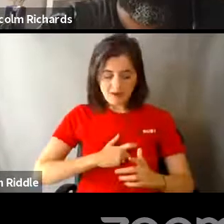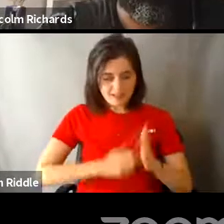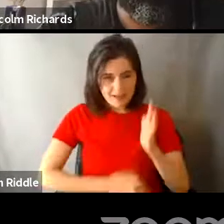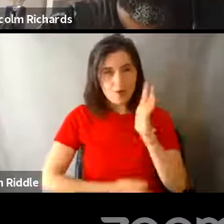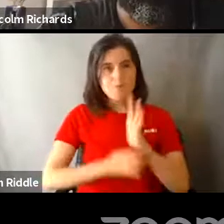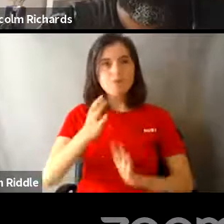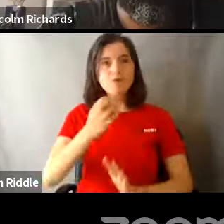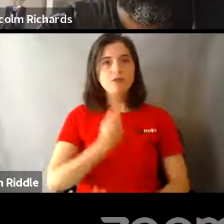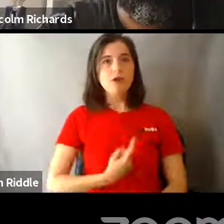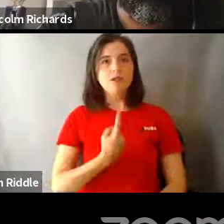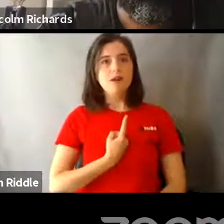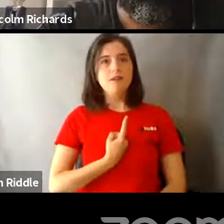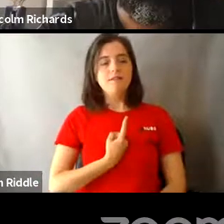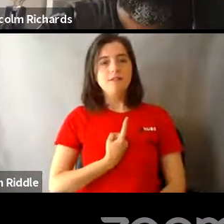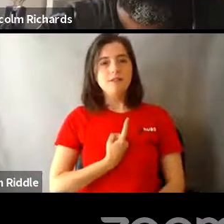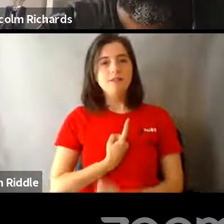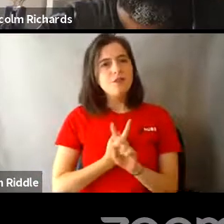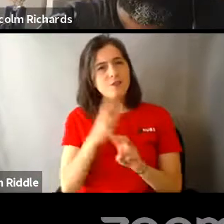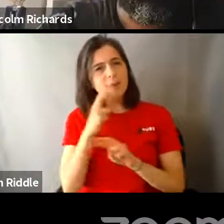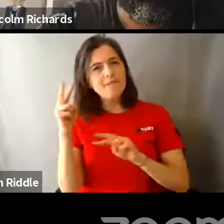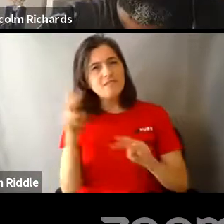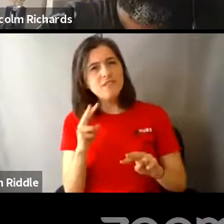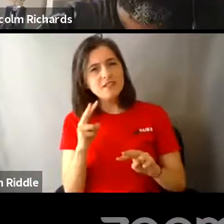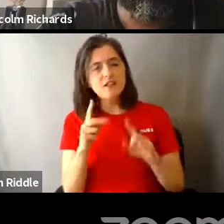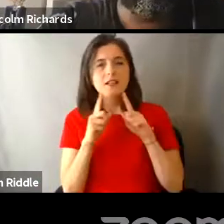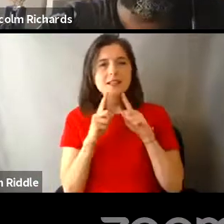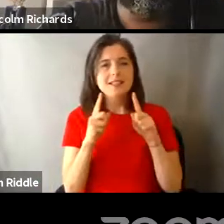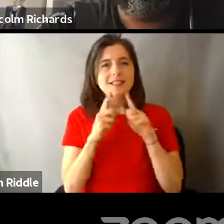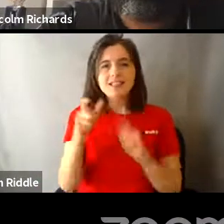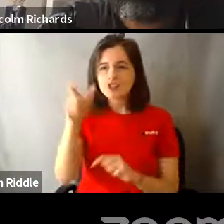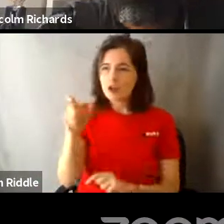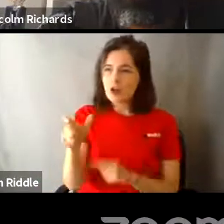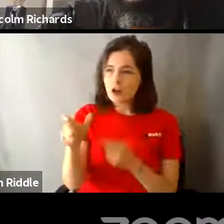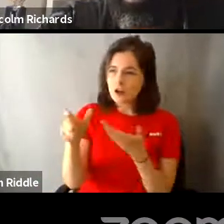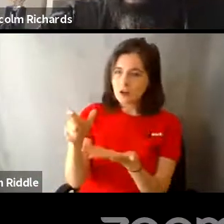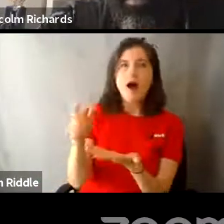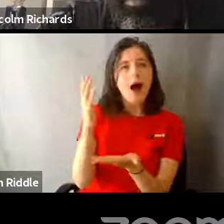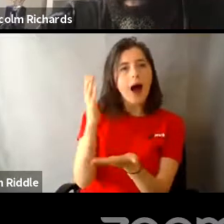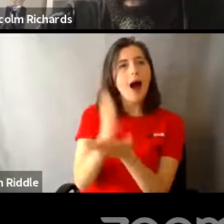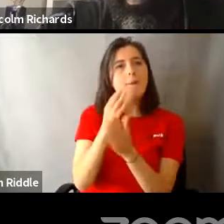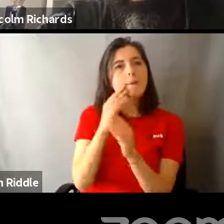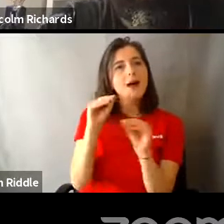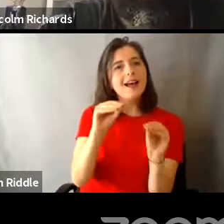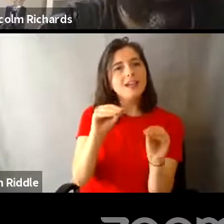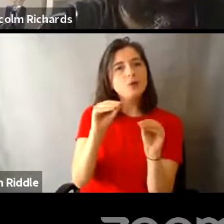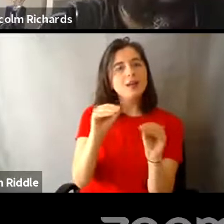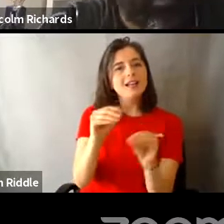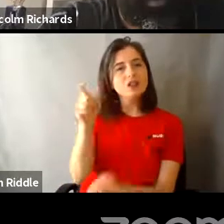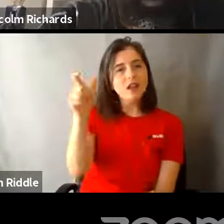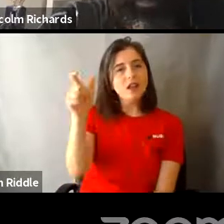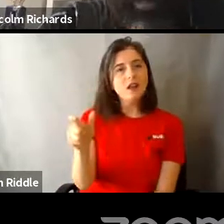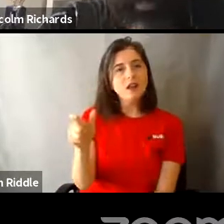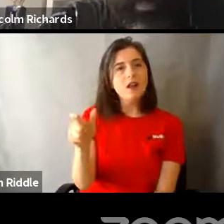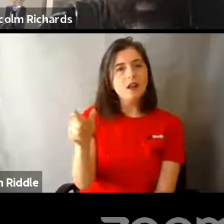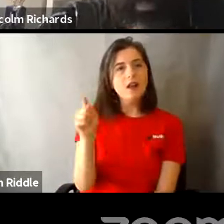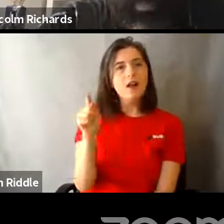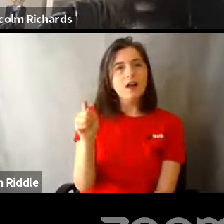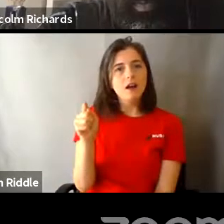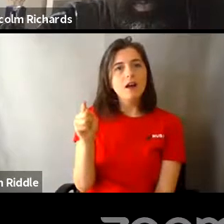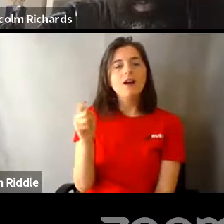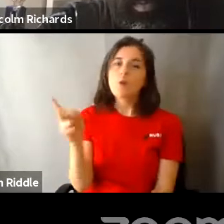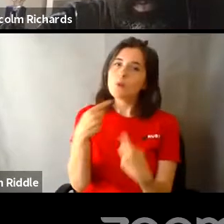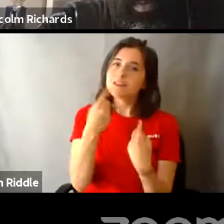this vision, the teacher becomes an educator, as we call them in